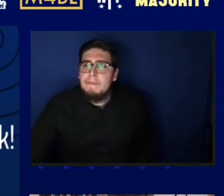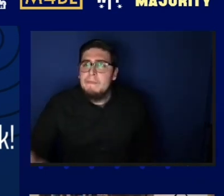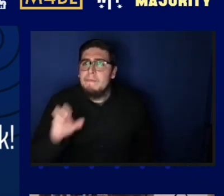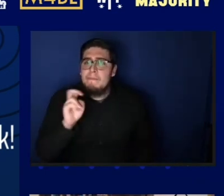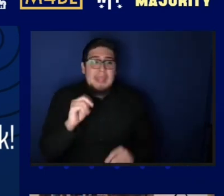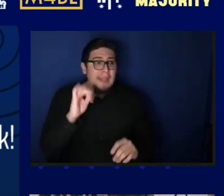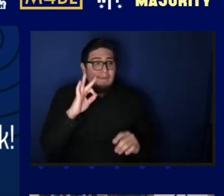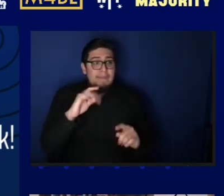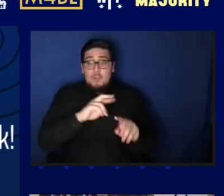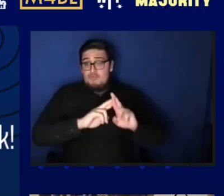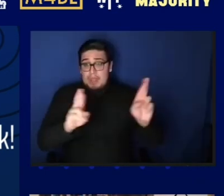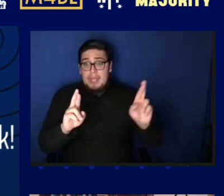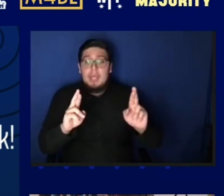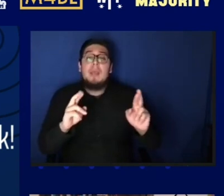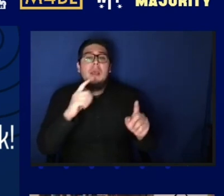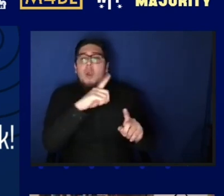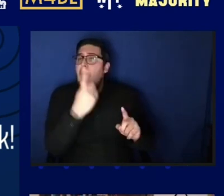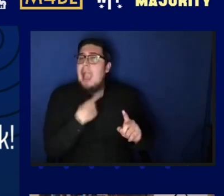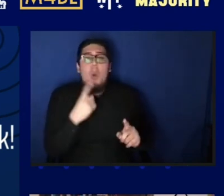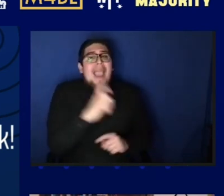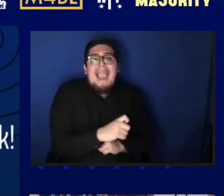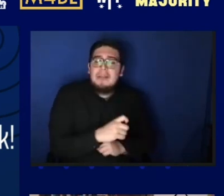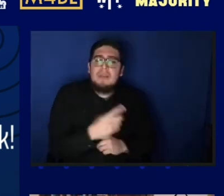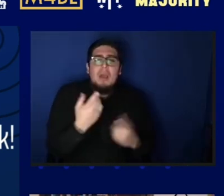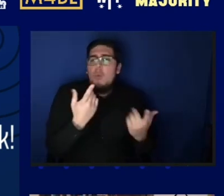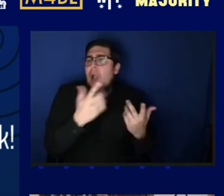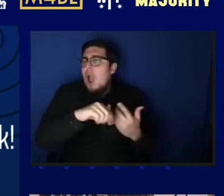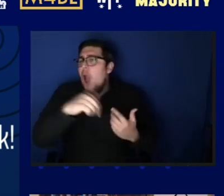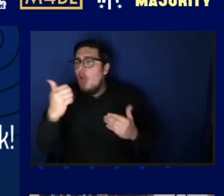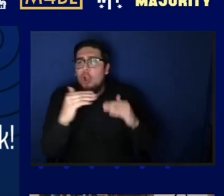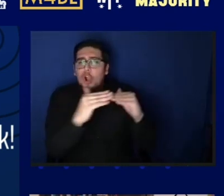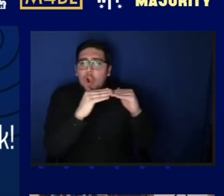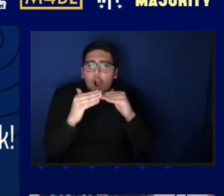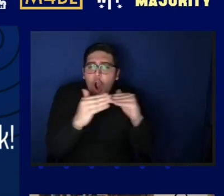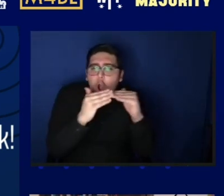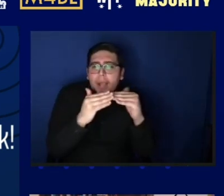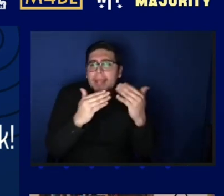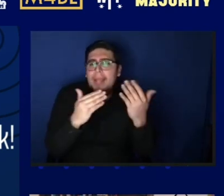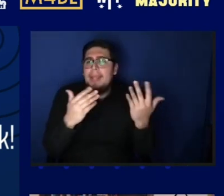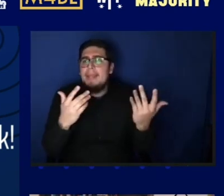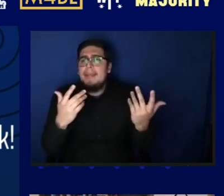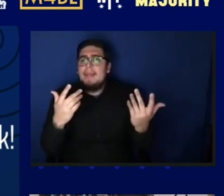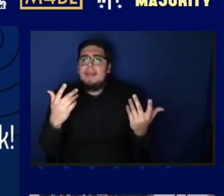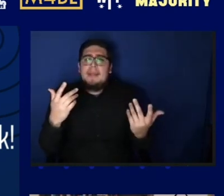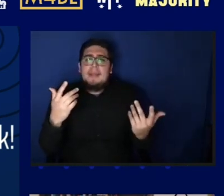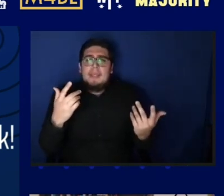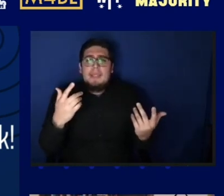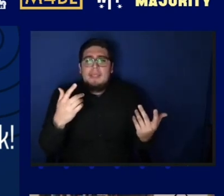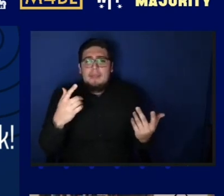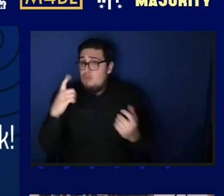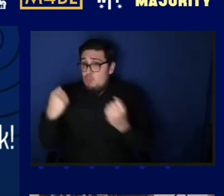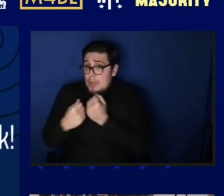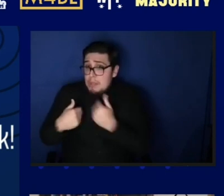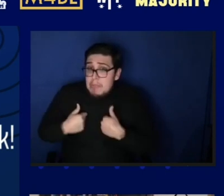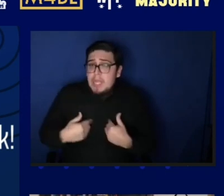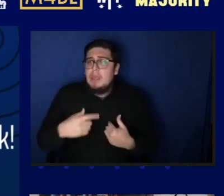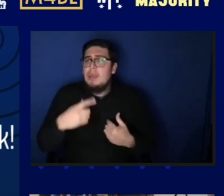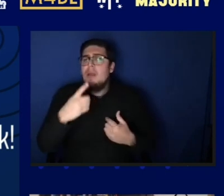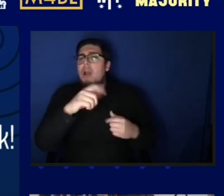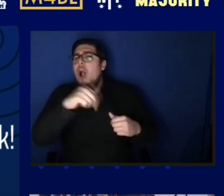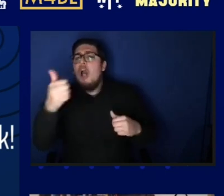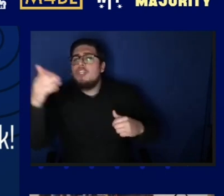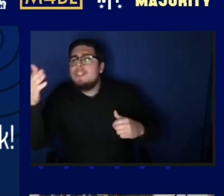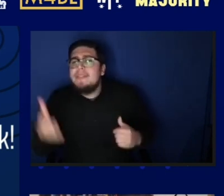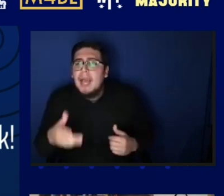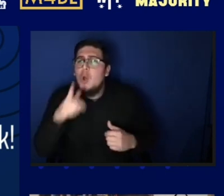other colleagues, what other folks do we need to have on our side? Who needs encouragement? And get that intel from them,